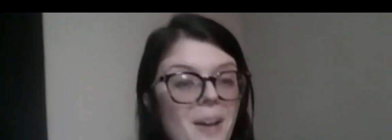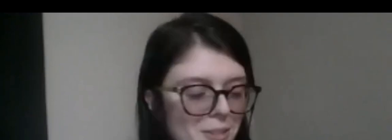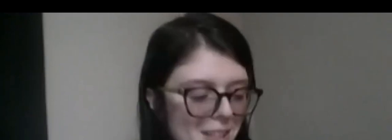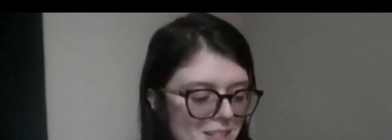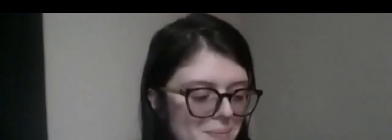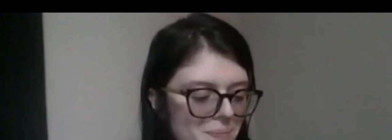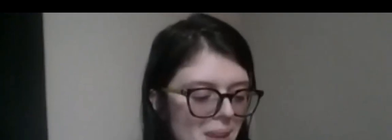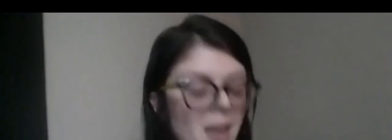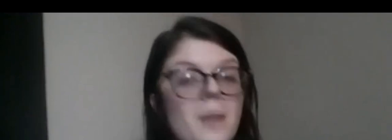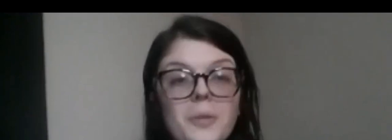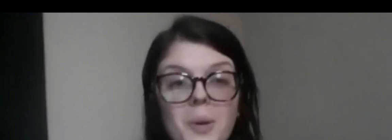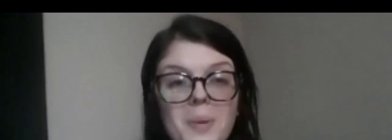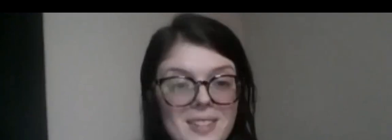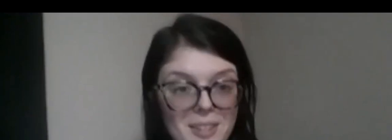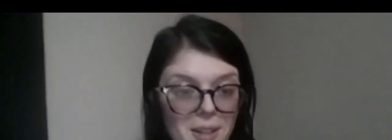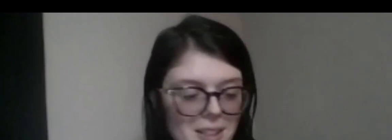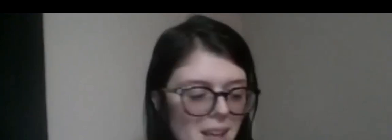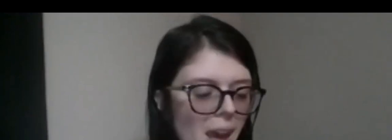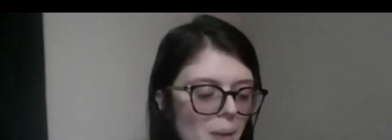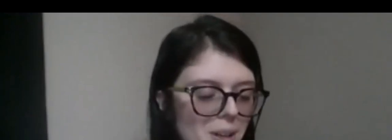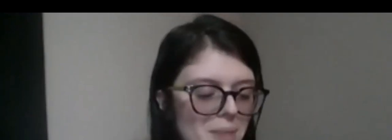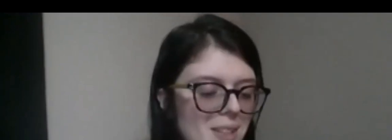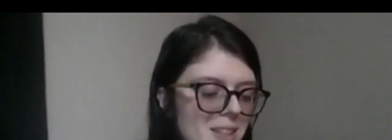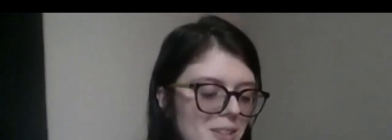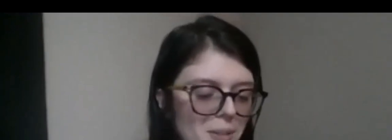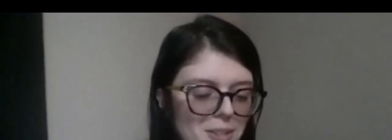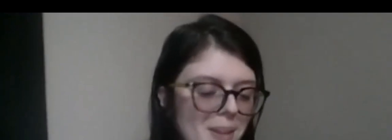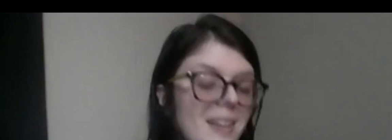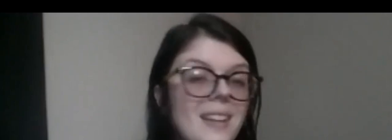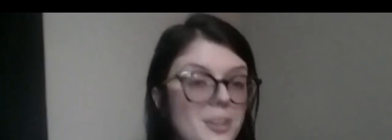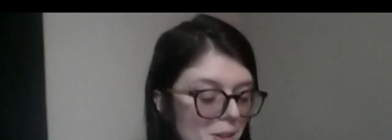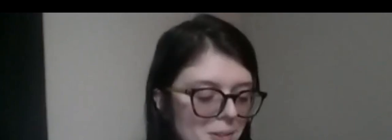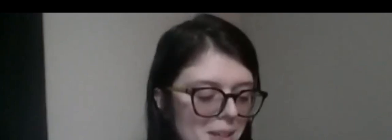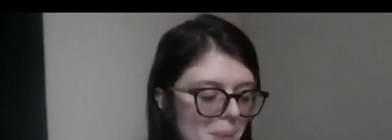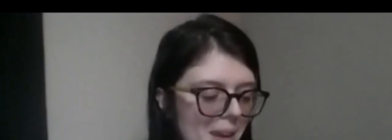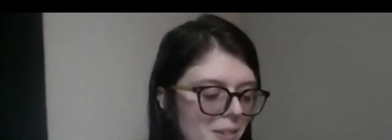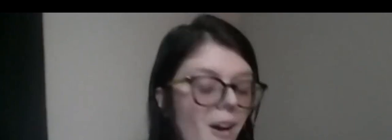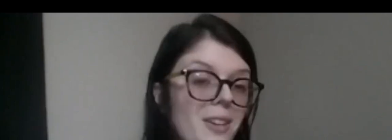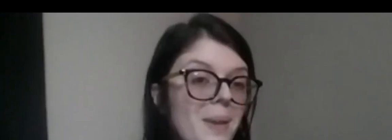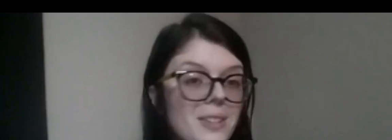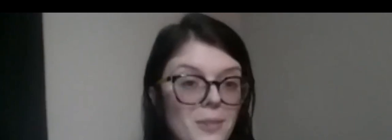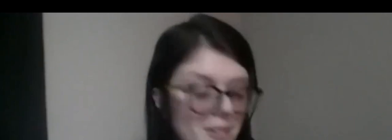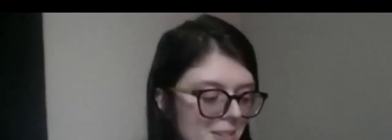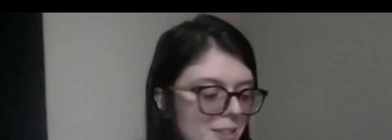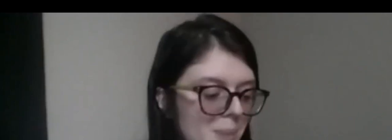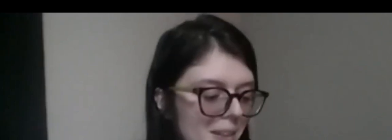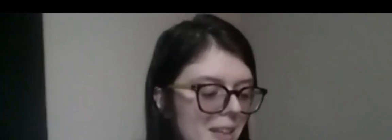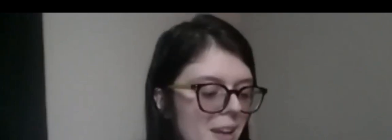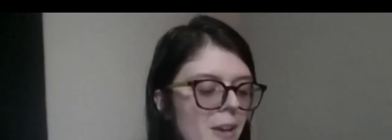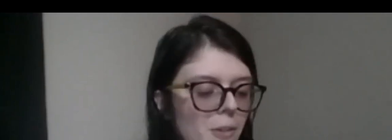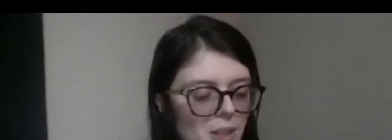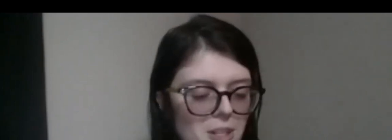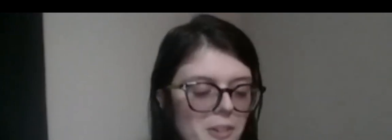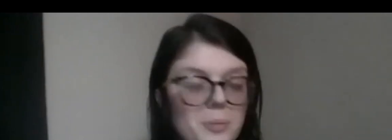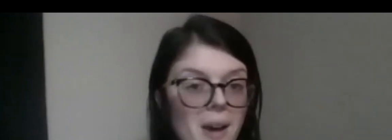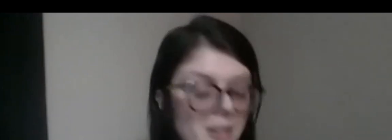and conversation. Before we get started, I want to mention that Diversability is sponsoring a panel all about disability